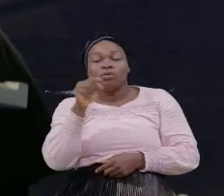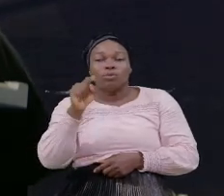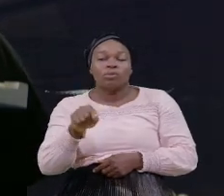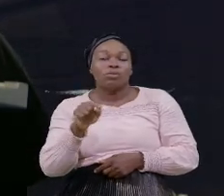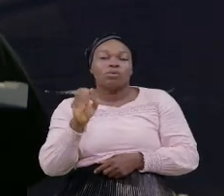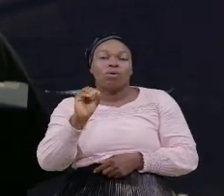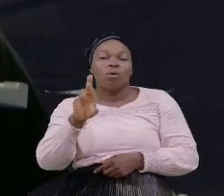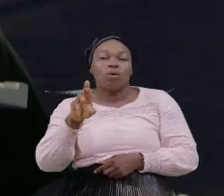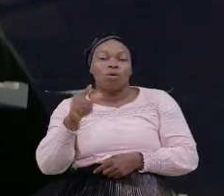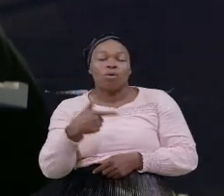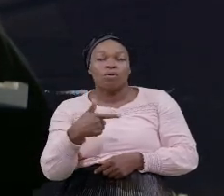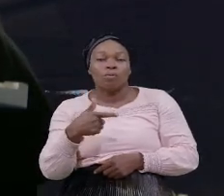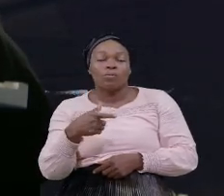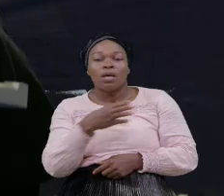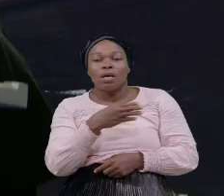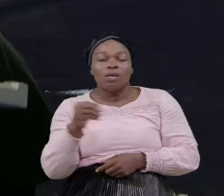so that we can assist you